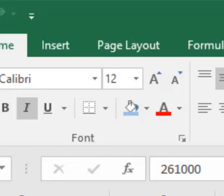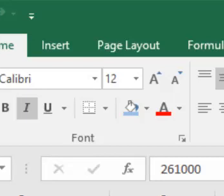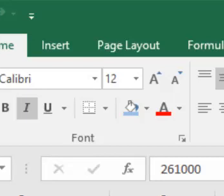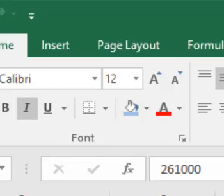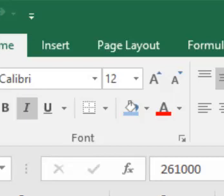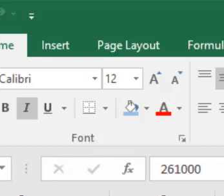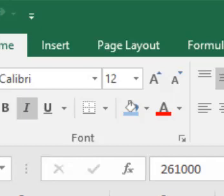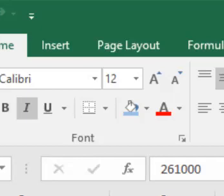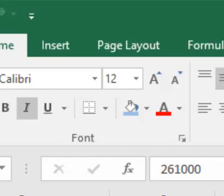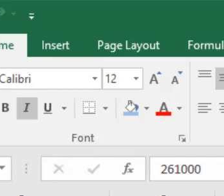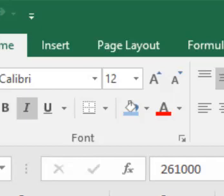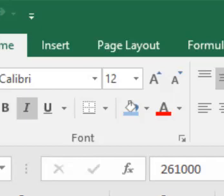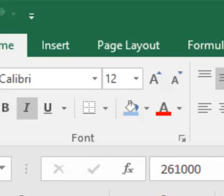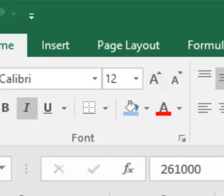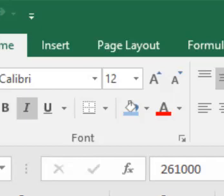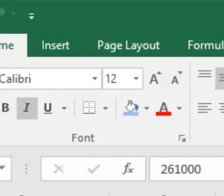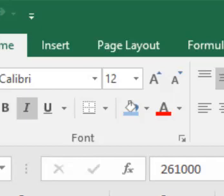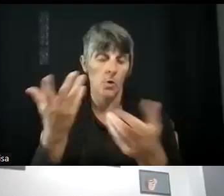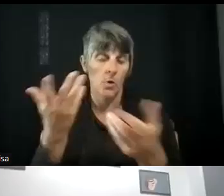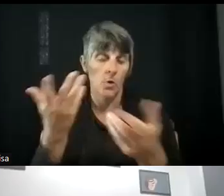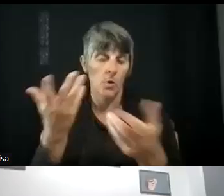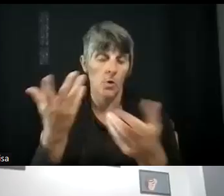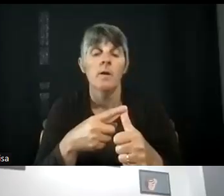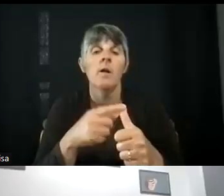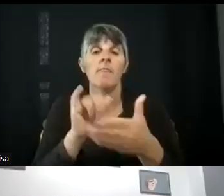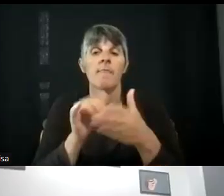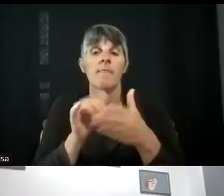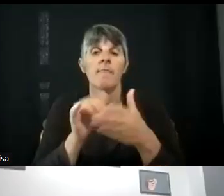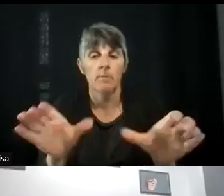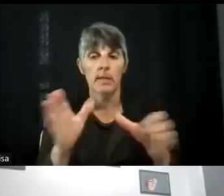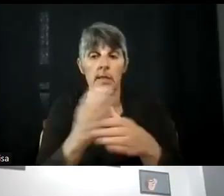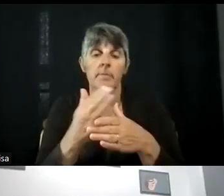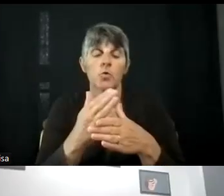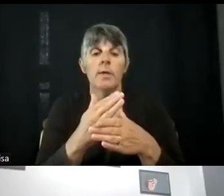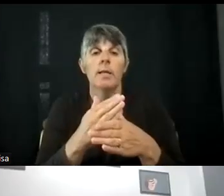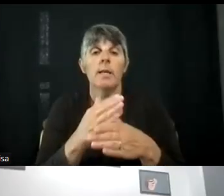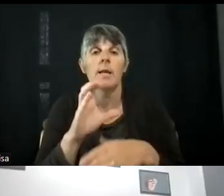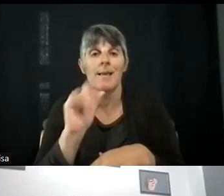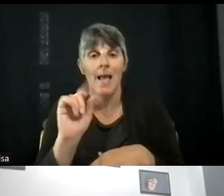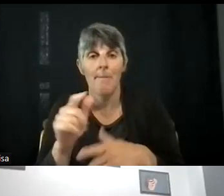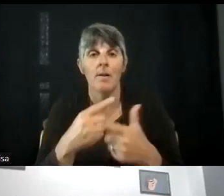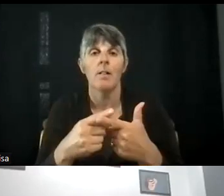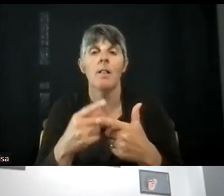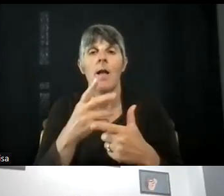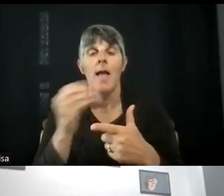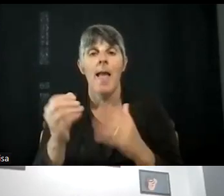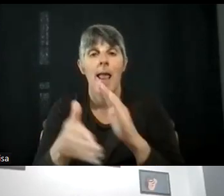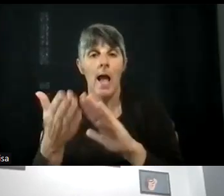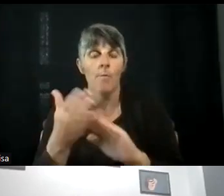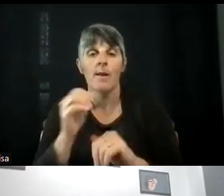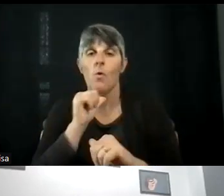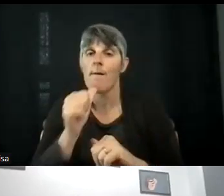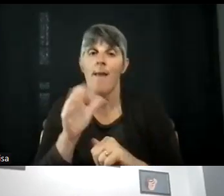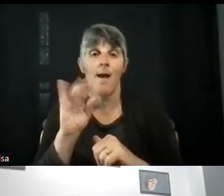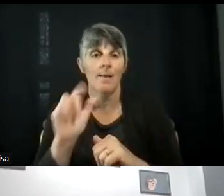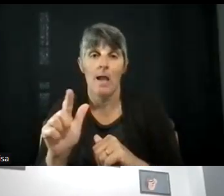keep in mind every time we're having that conversation. One, the split between capital and operating or